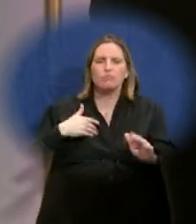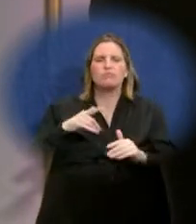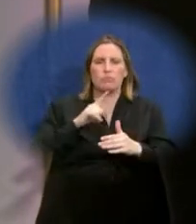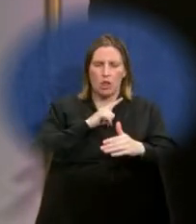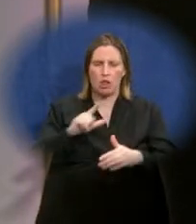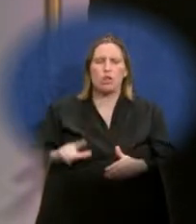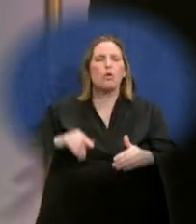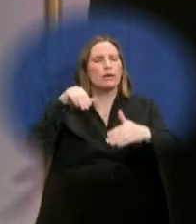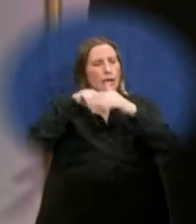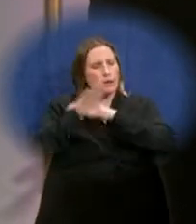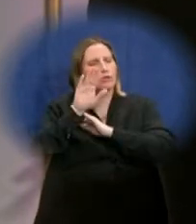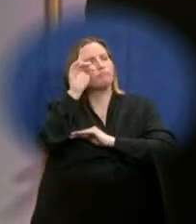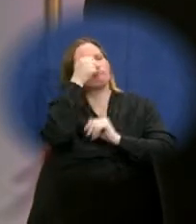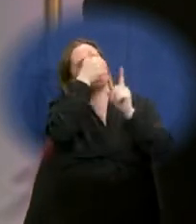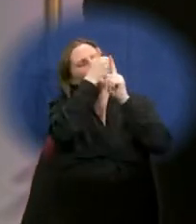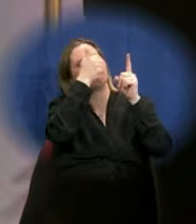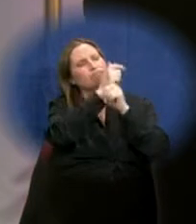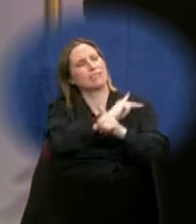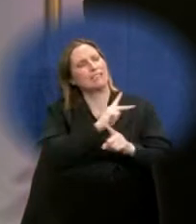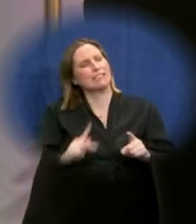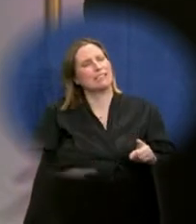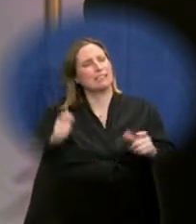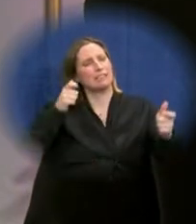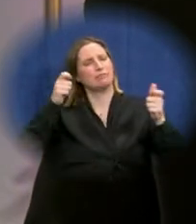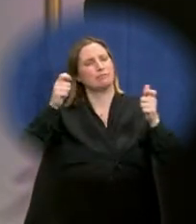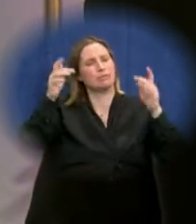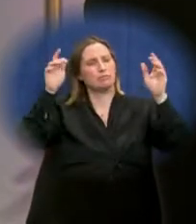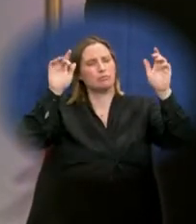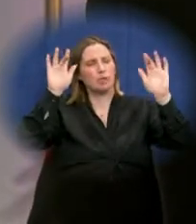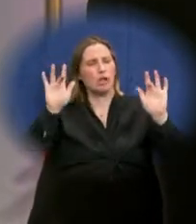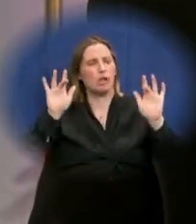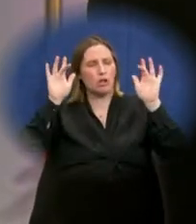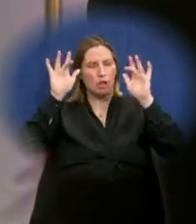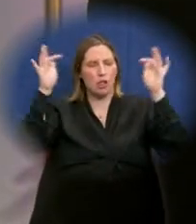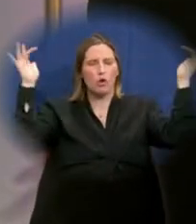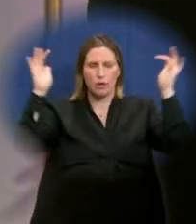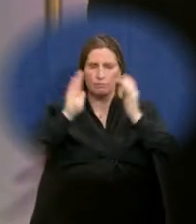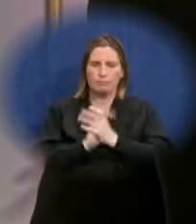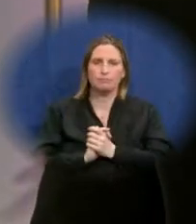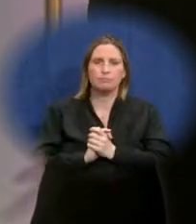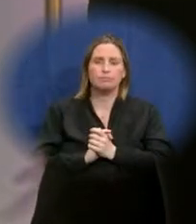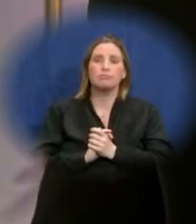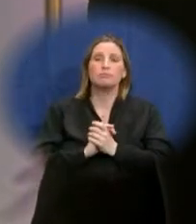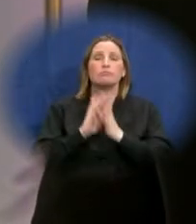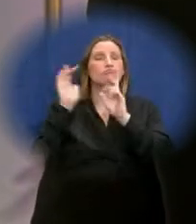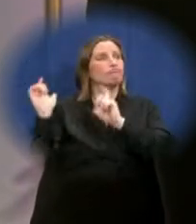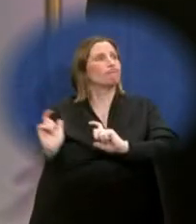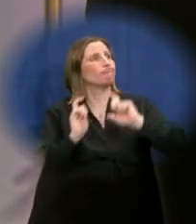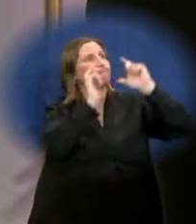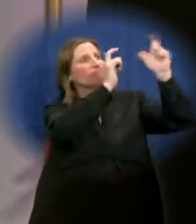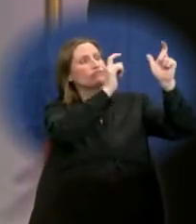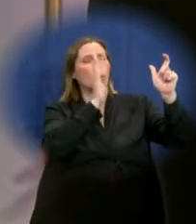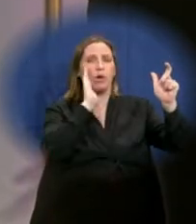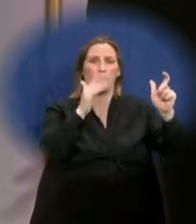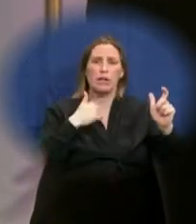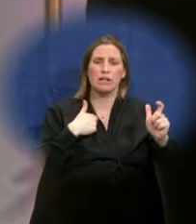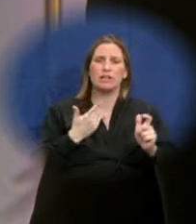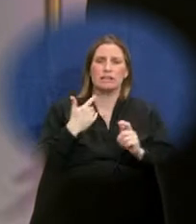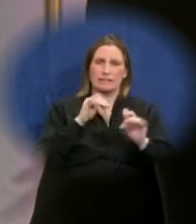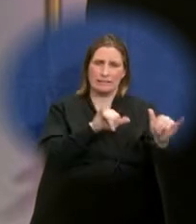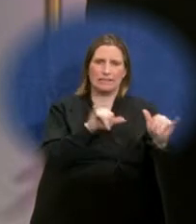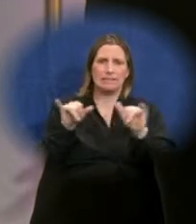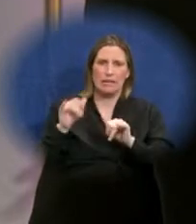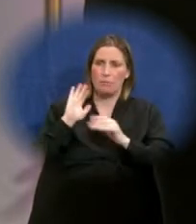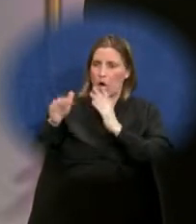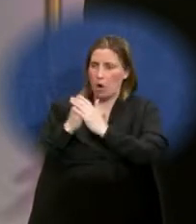Let the Lord enter. He is the King of glory. He shall receive a blessing from the Lord, a reward from God his Savior. Such is the race that